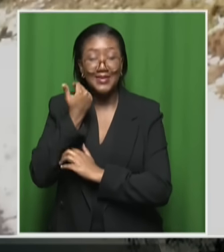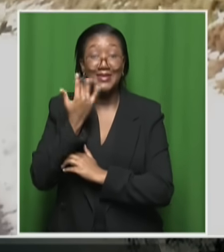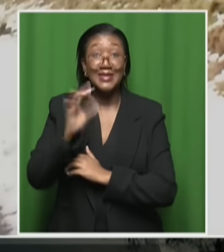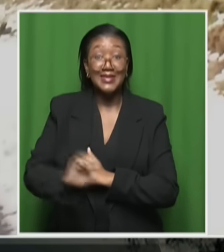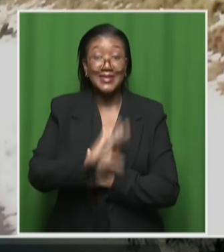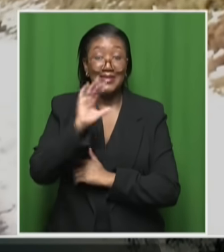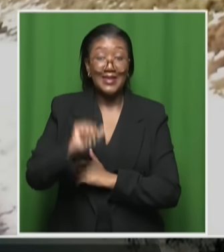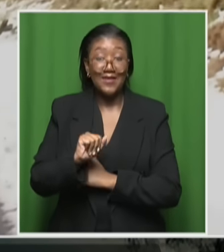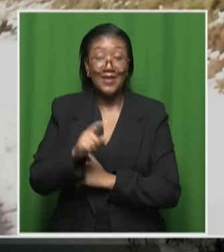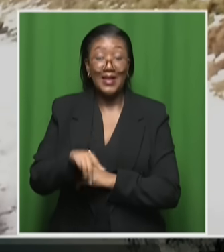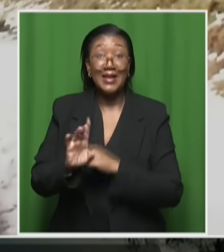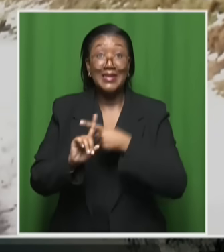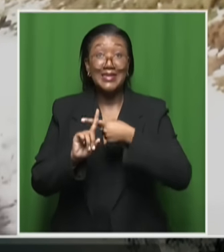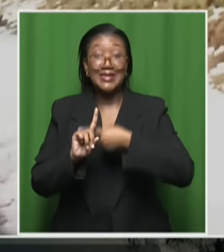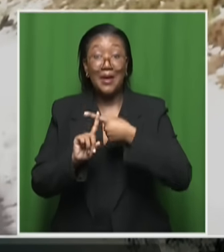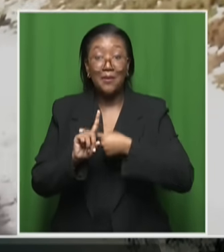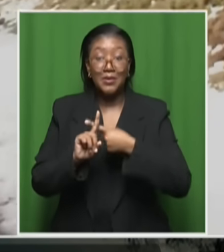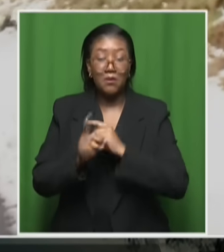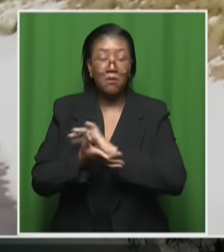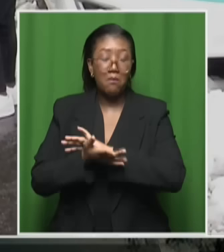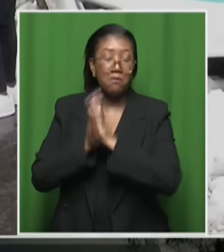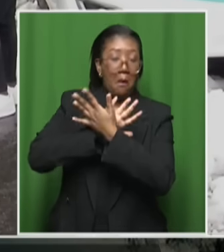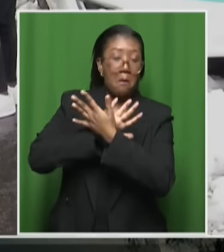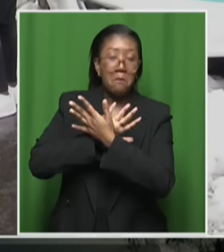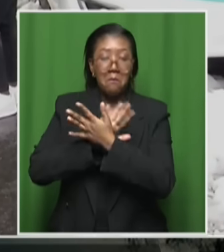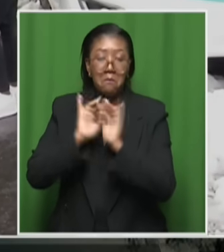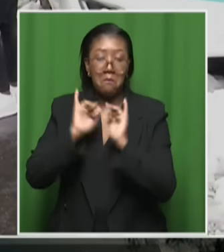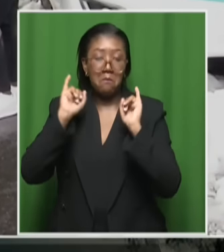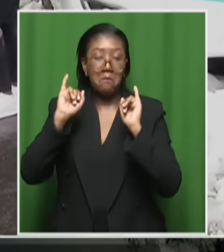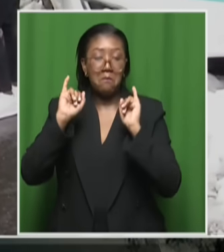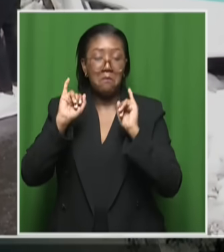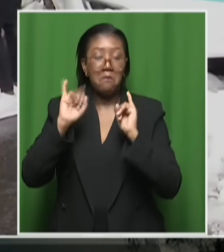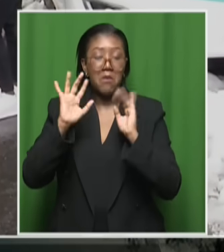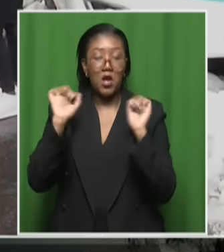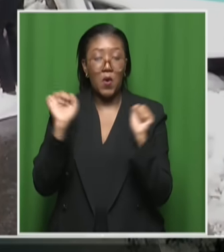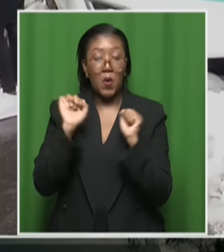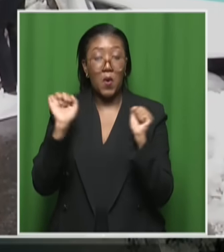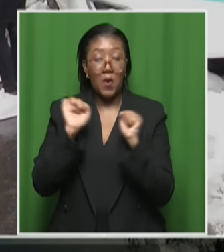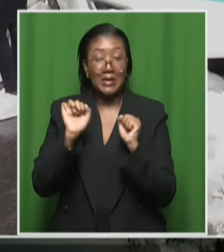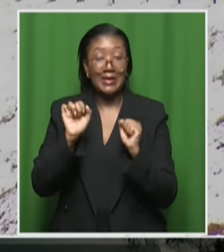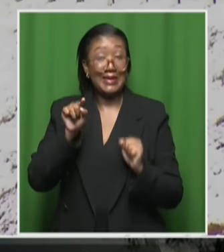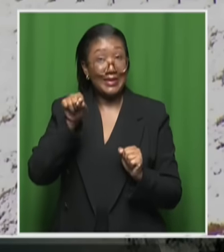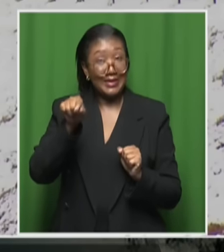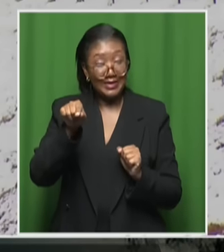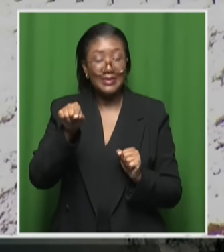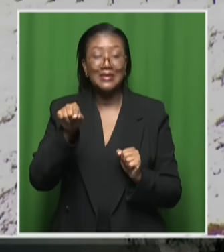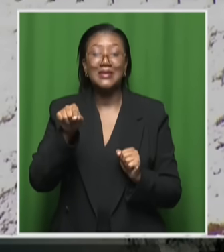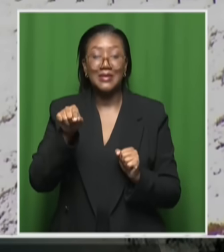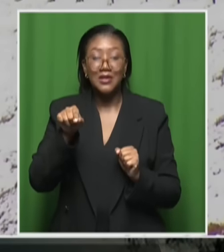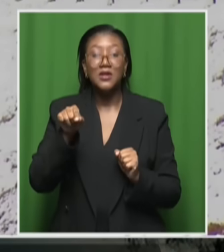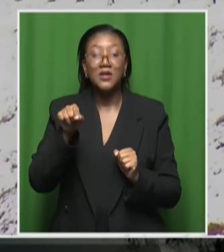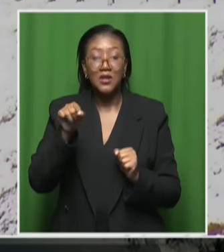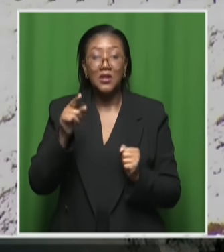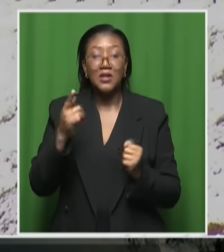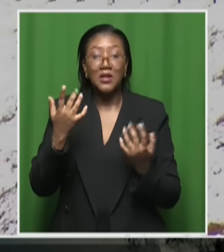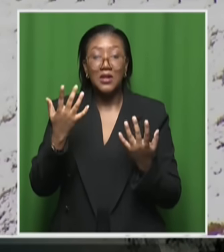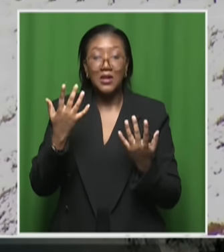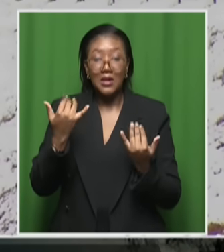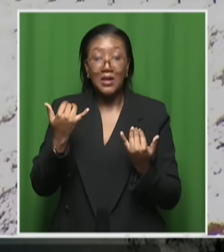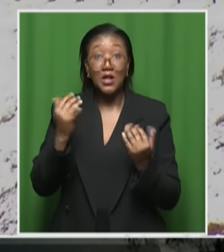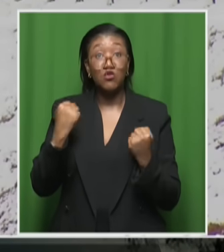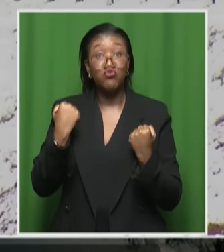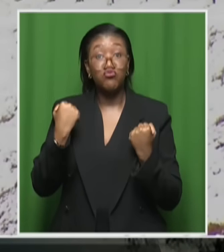are already broken. We've already seen an intense cold front. And this one, again, that was sitting, it was also not